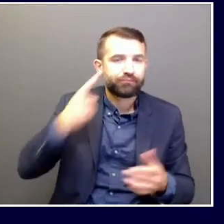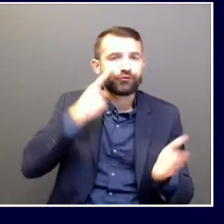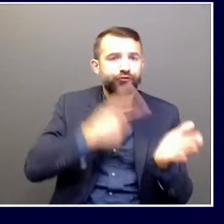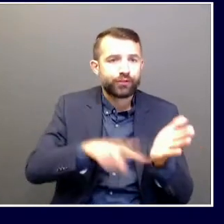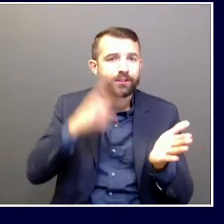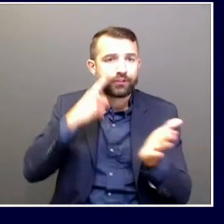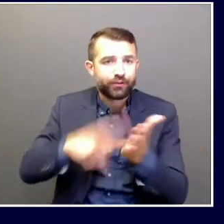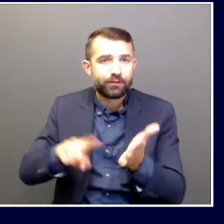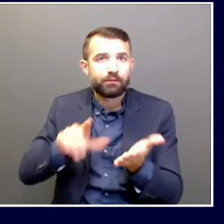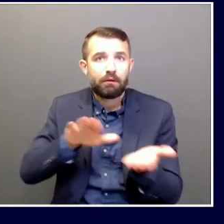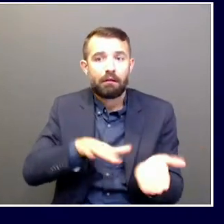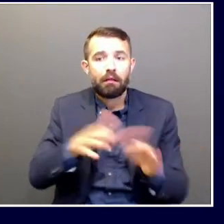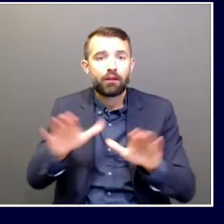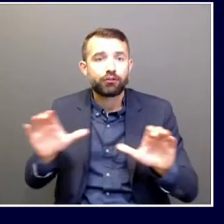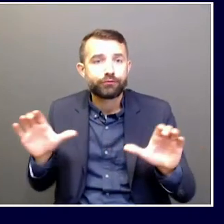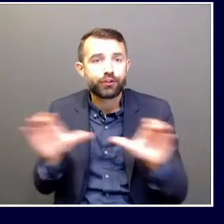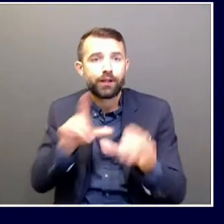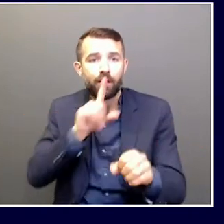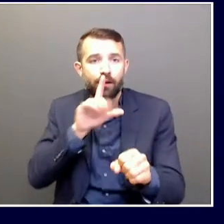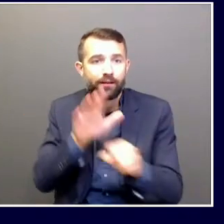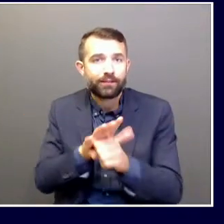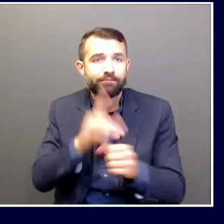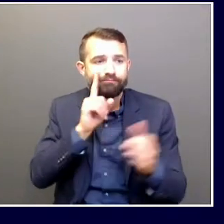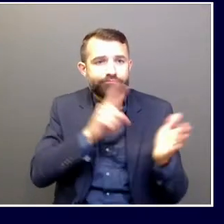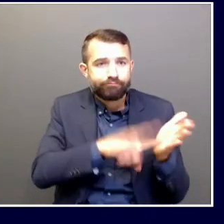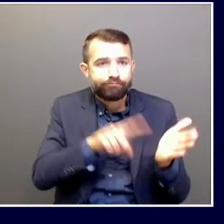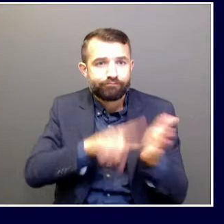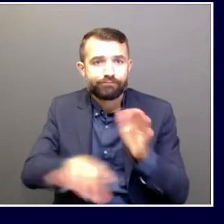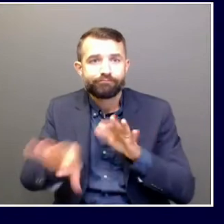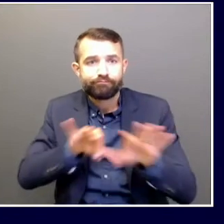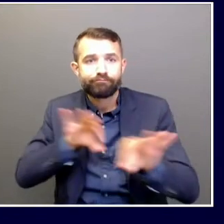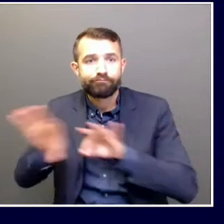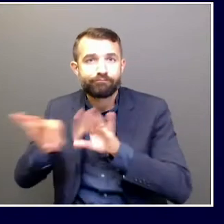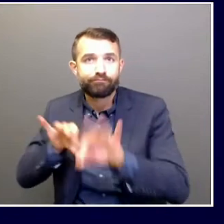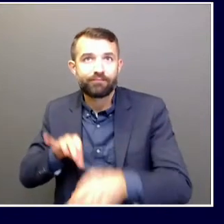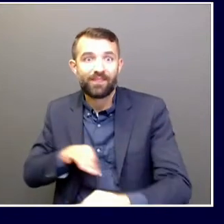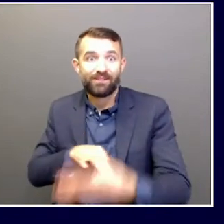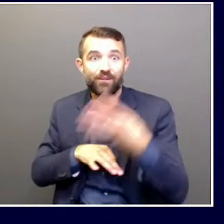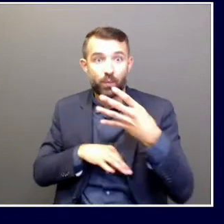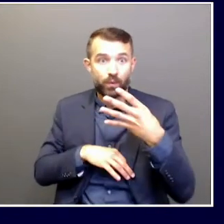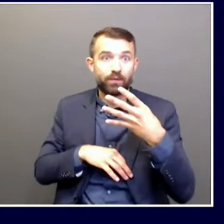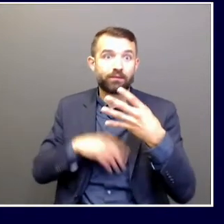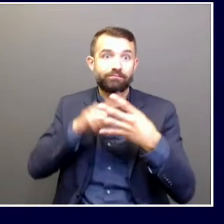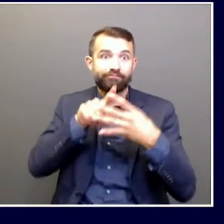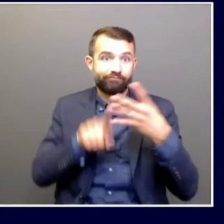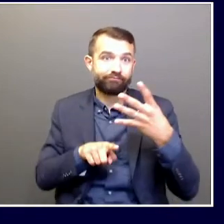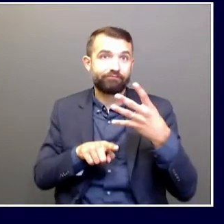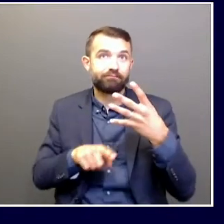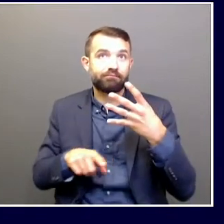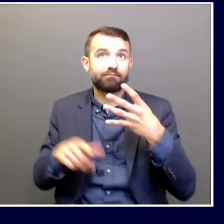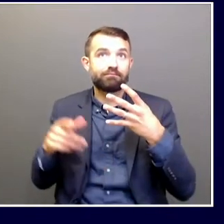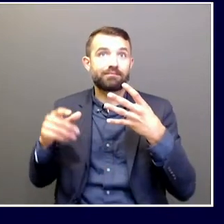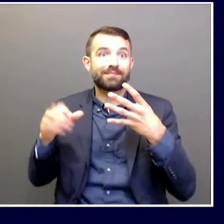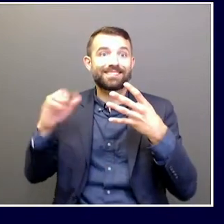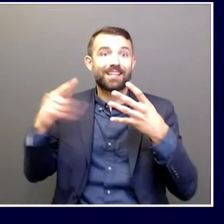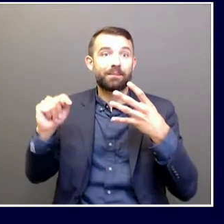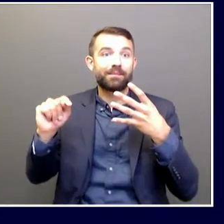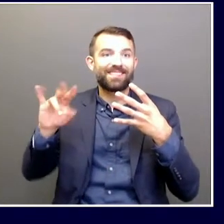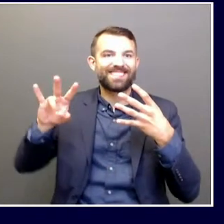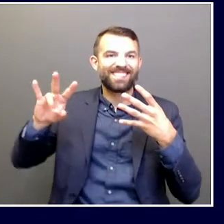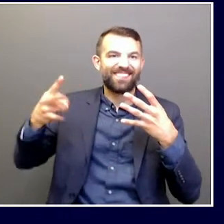our vital record system. And those 4 deaths occurred between September 7th and September 12th of this year.